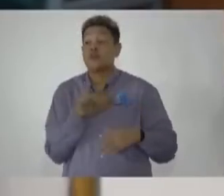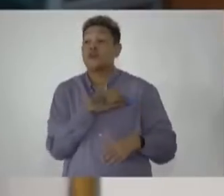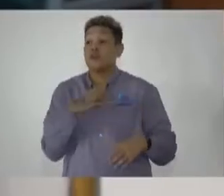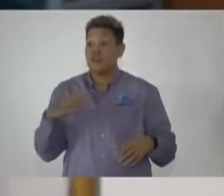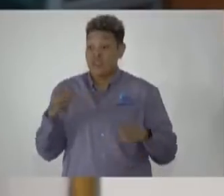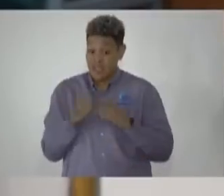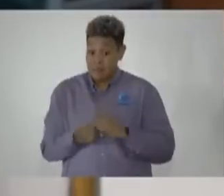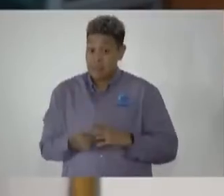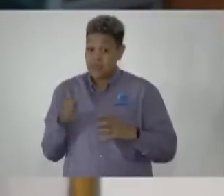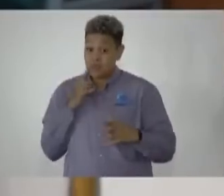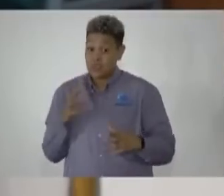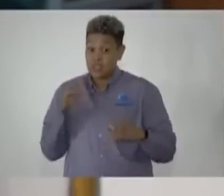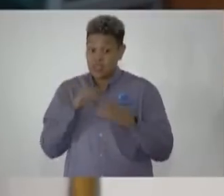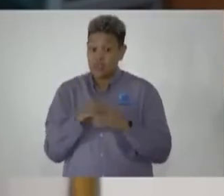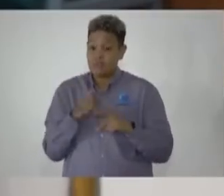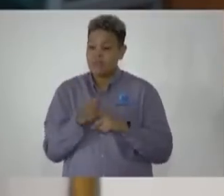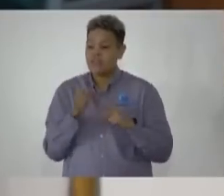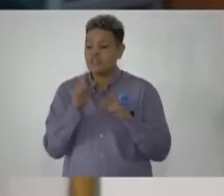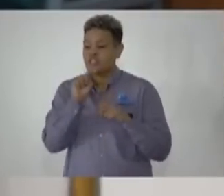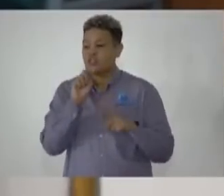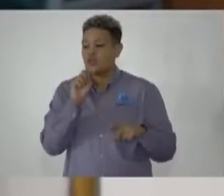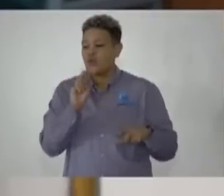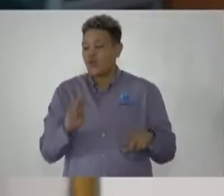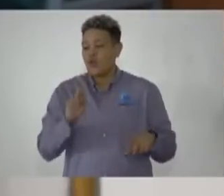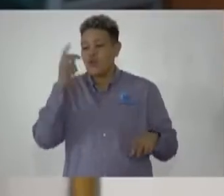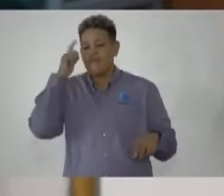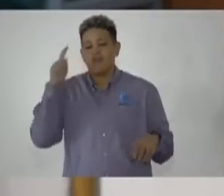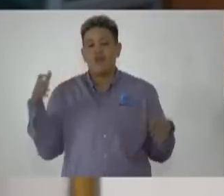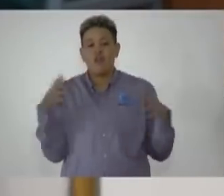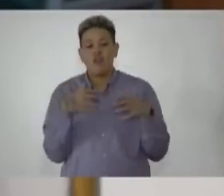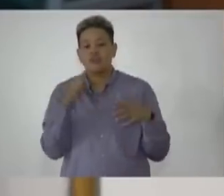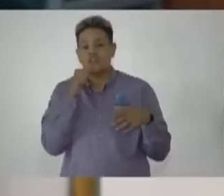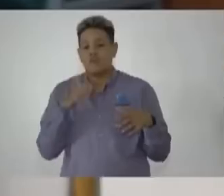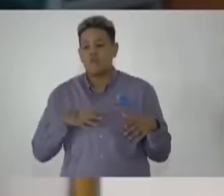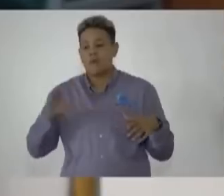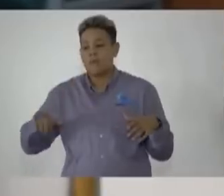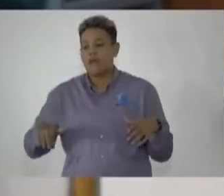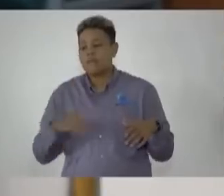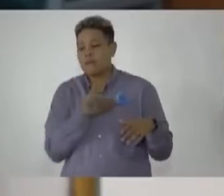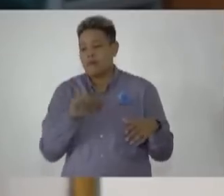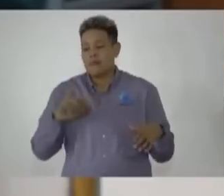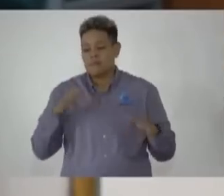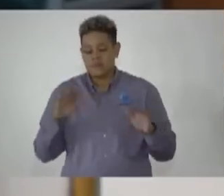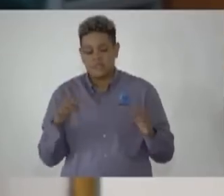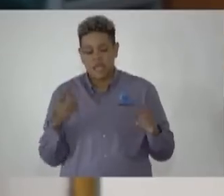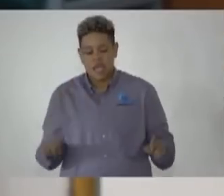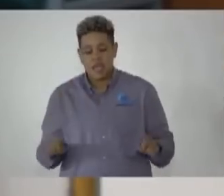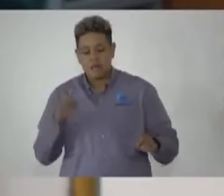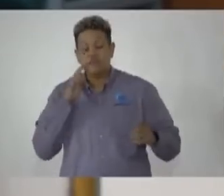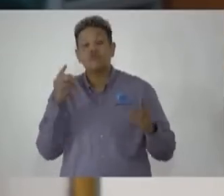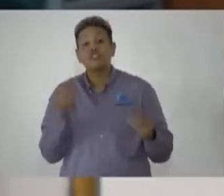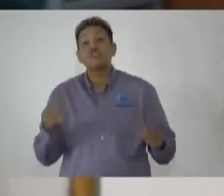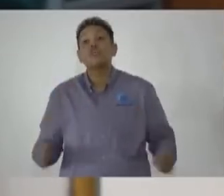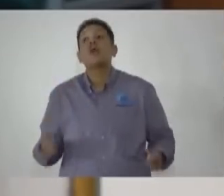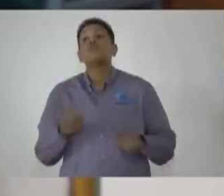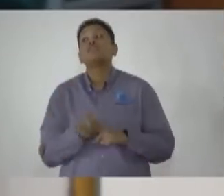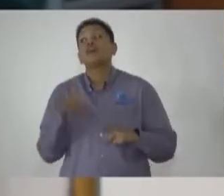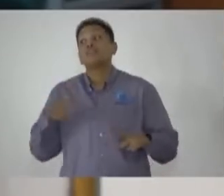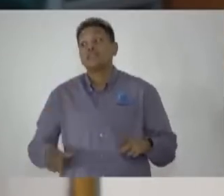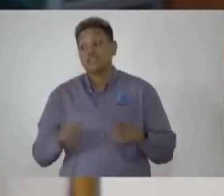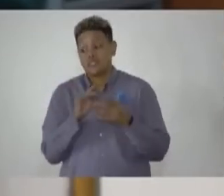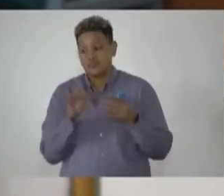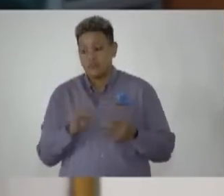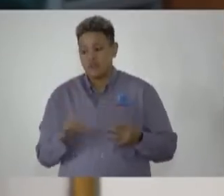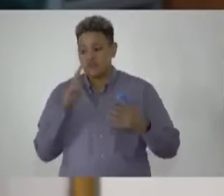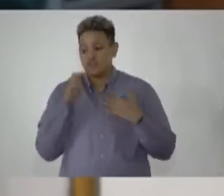amended to incorporate the terms of reference for the Caucus of Women Parliamentarians, and be it resolved that this motion